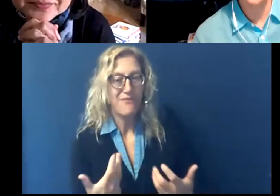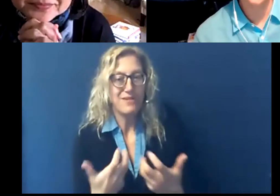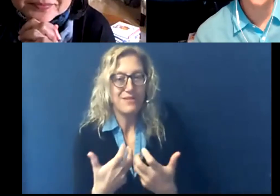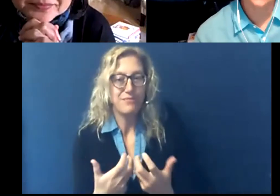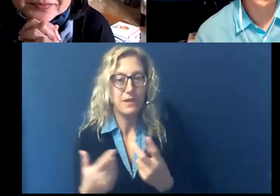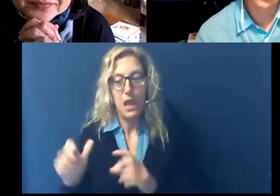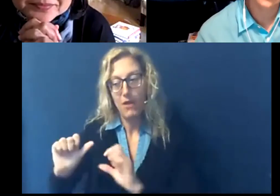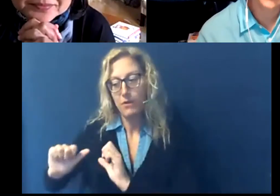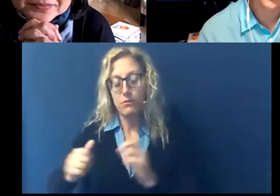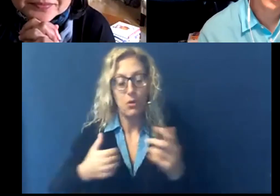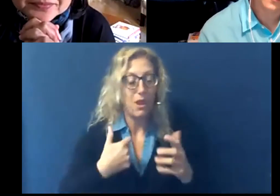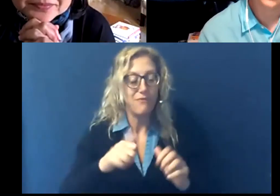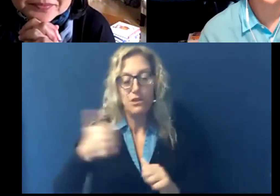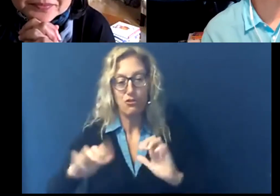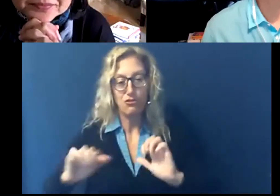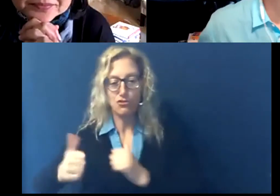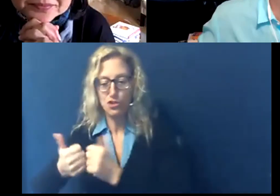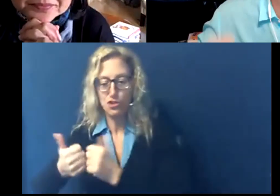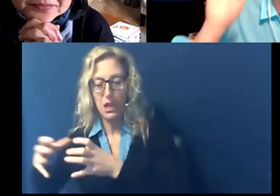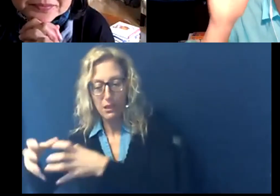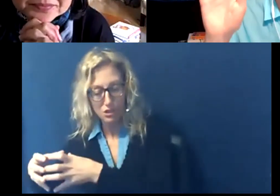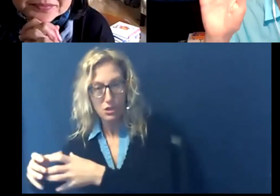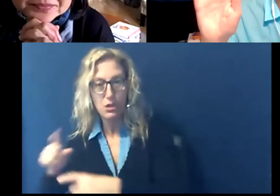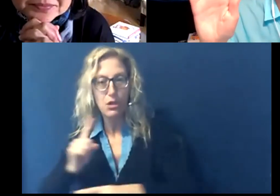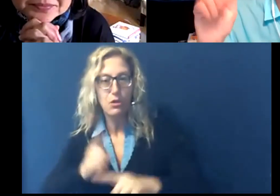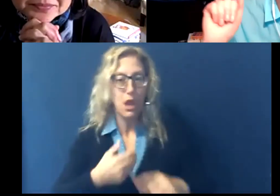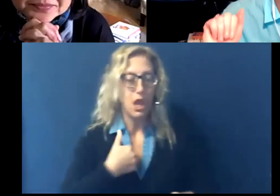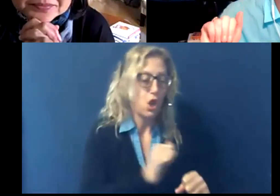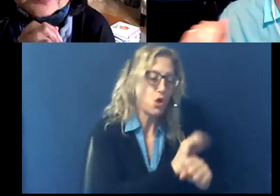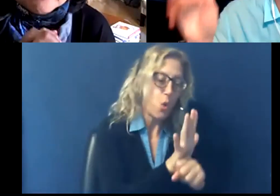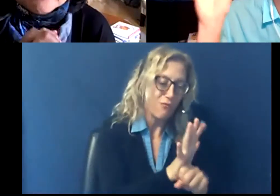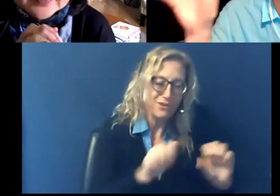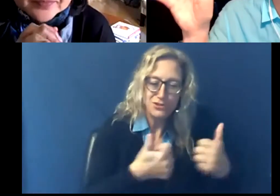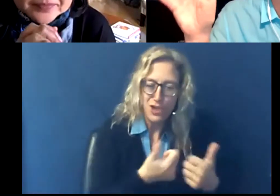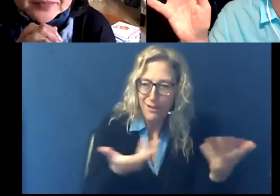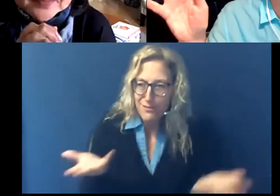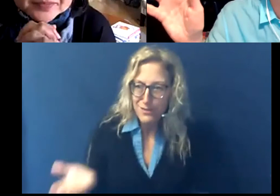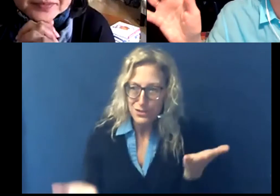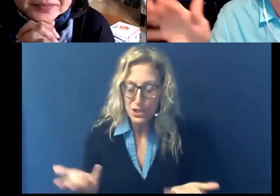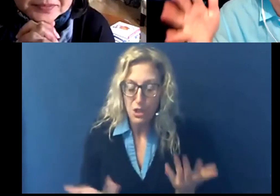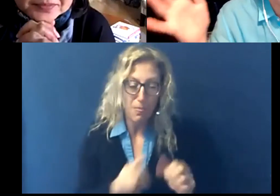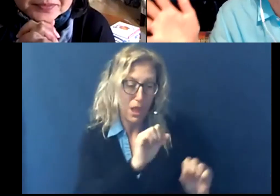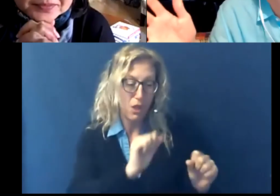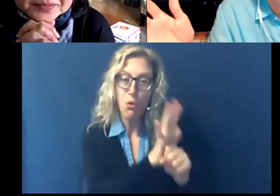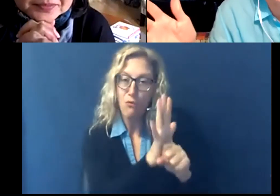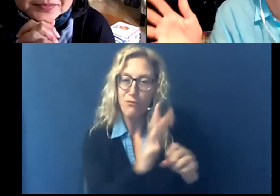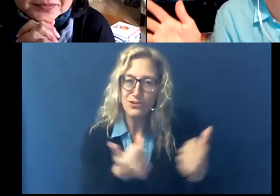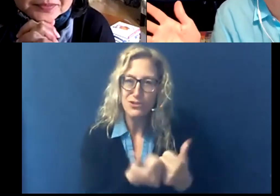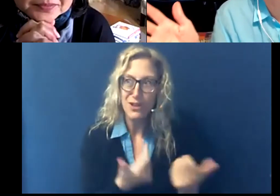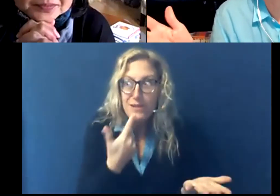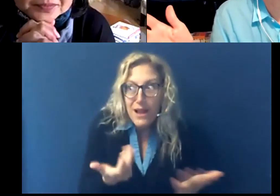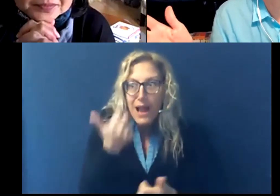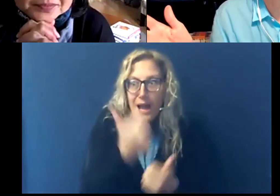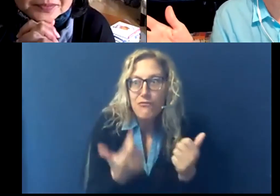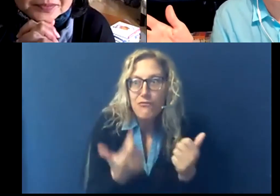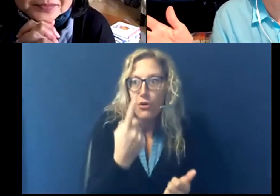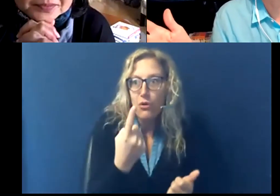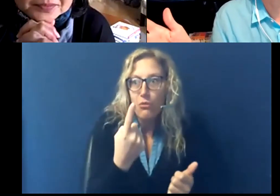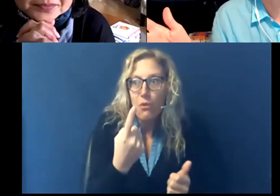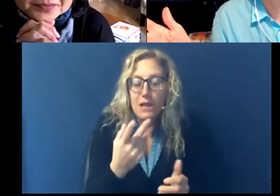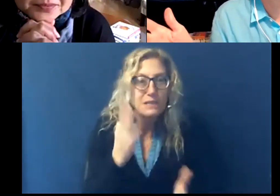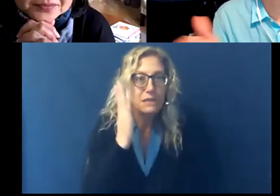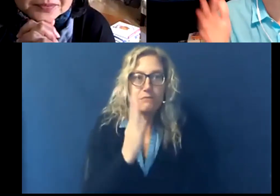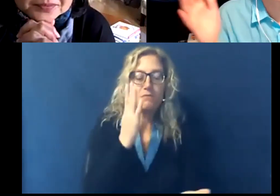a challenge to that requirement sort of period, and then we have a COVID challenge to that requirement. The COVID challenge says, look, everybody's eased up on all